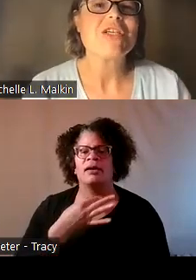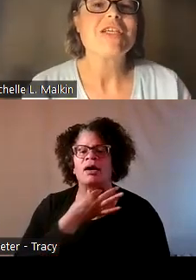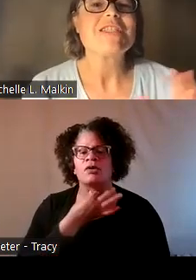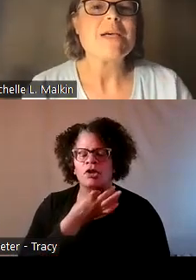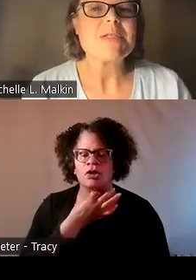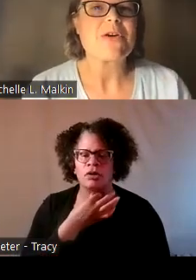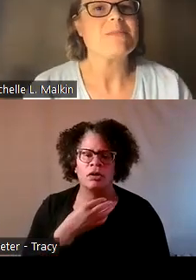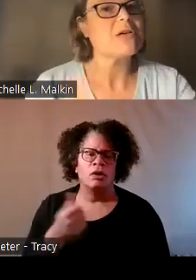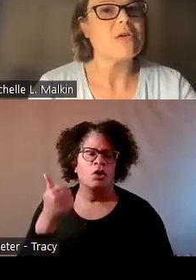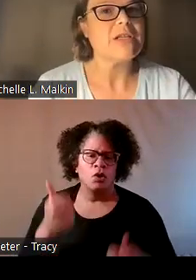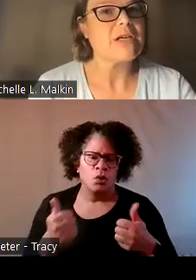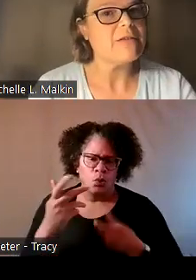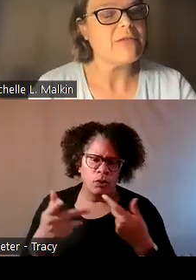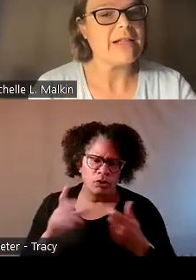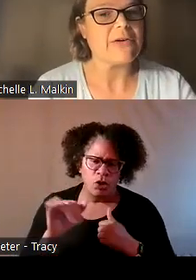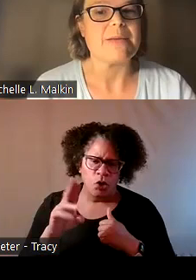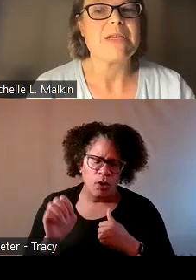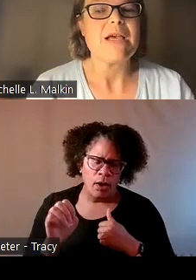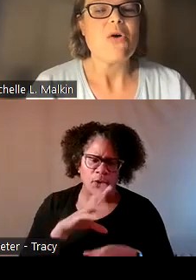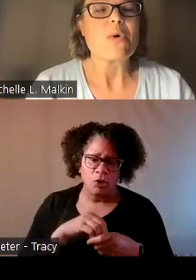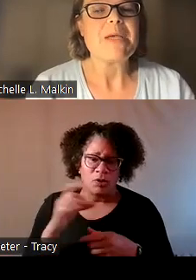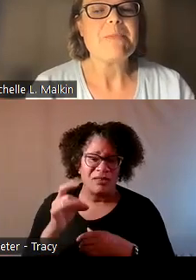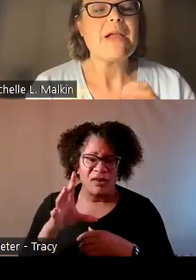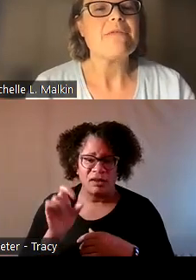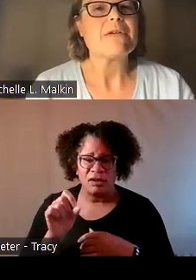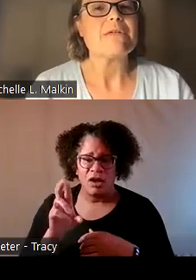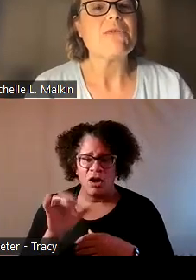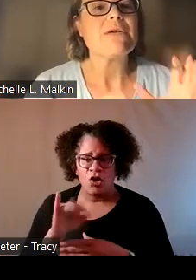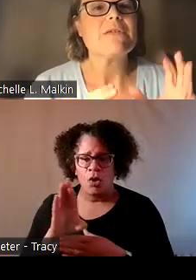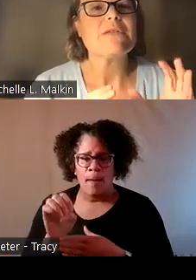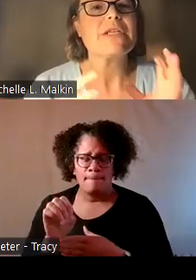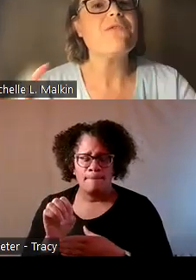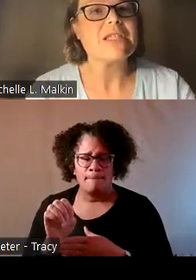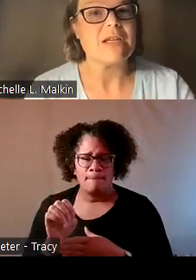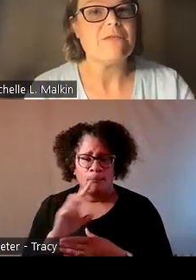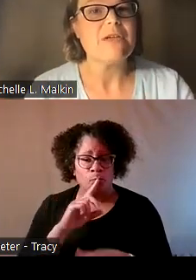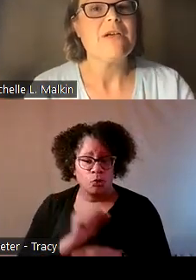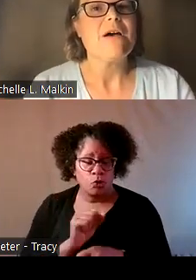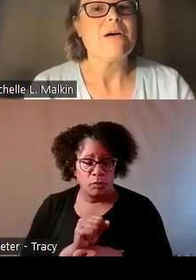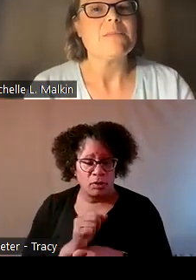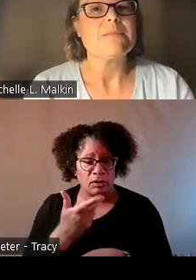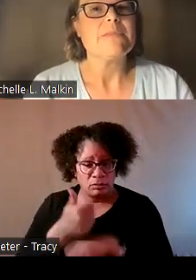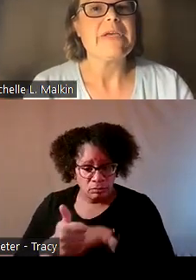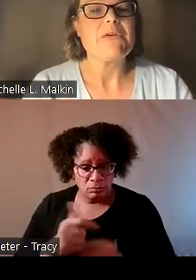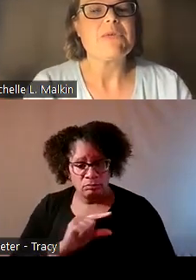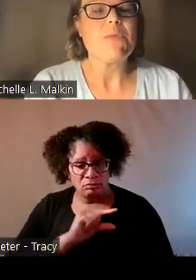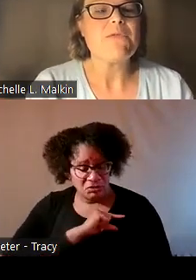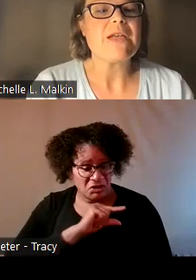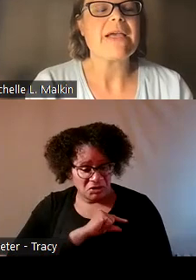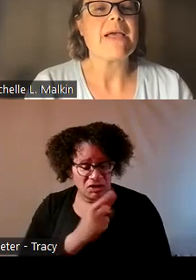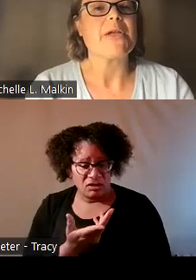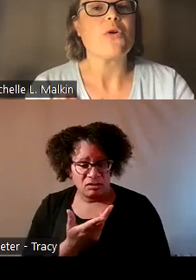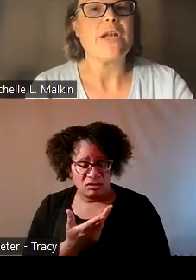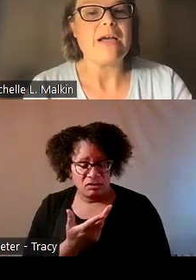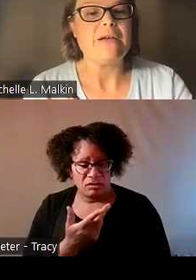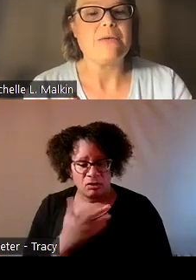which types of crimes, including the kind of violent crimes, were people ever found convicted of, if it was motivated